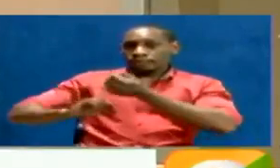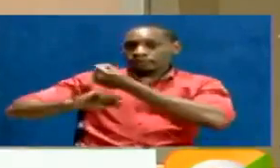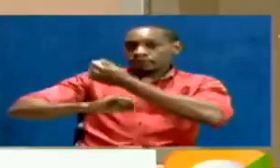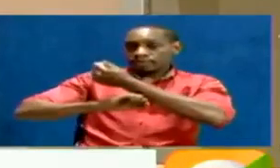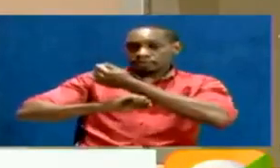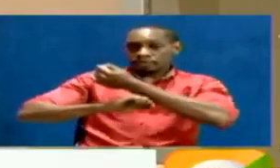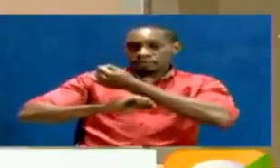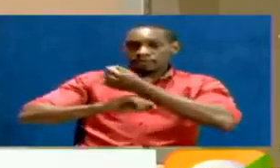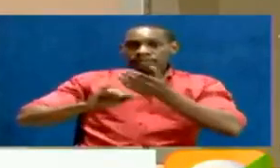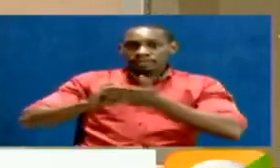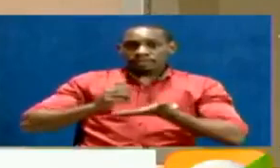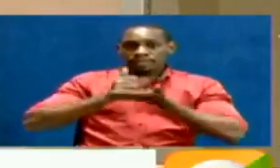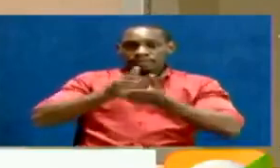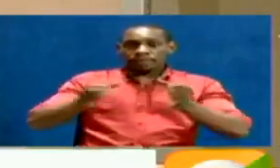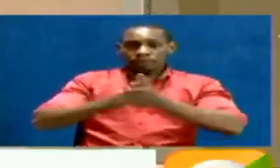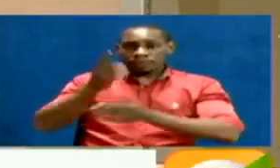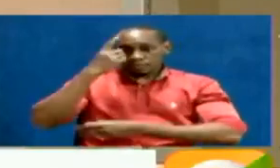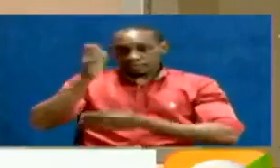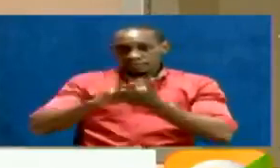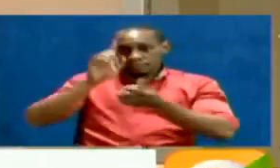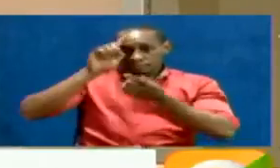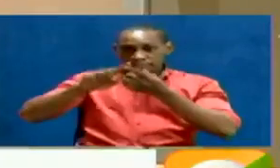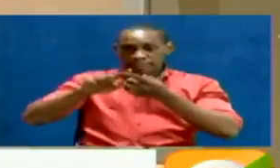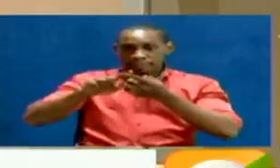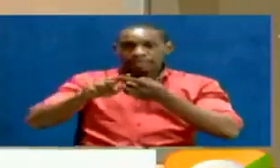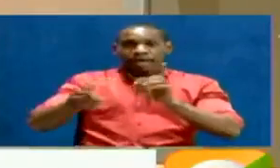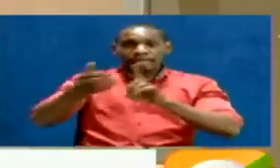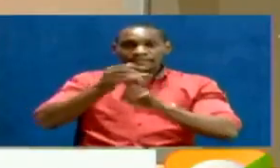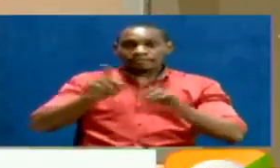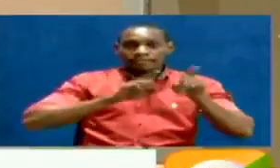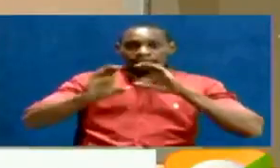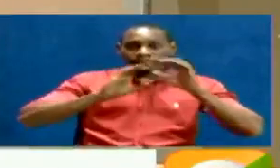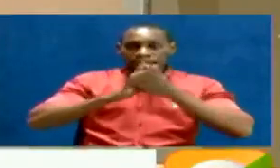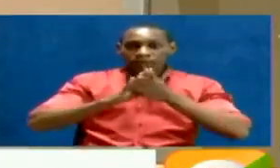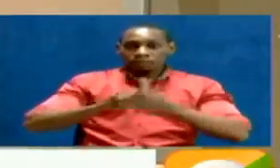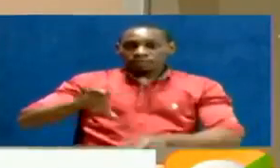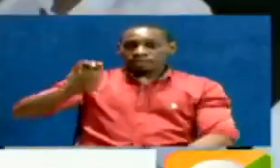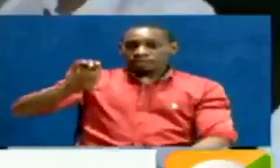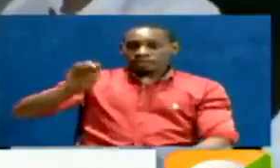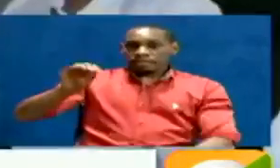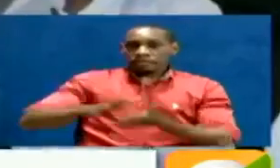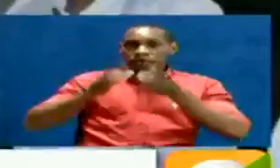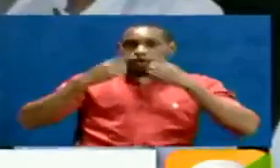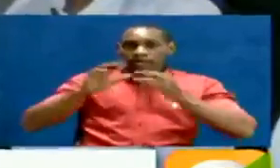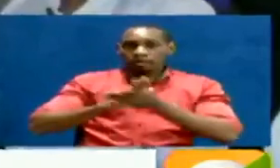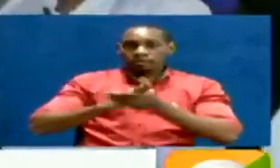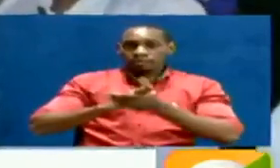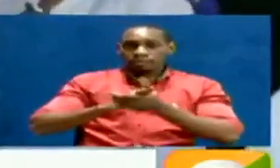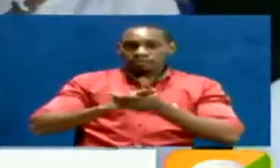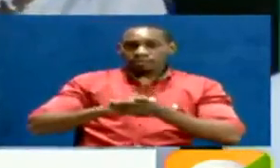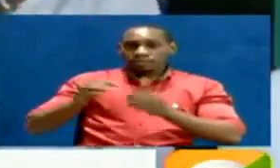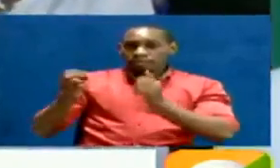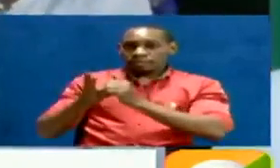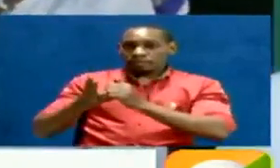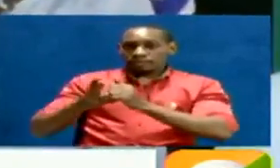foundation by having their community dreams and aspirations brought to life. Safaricom CEO Peter Ndegwa made the announcement at Shadra Kimalel